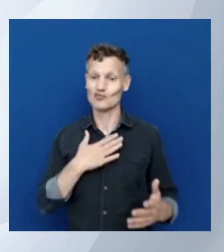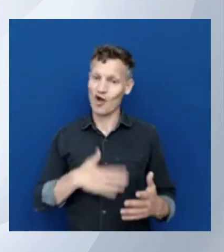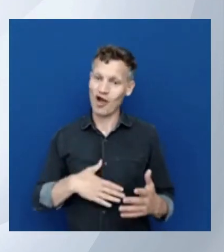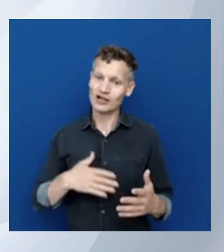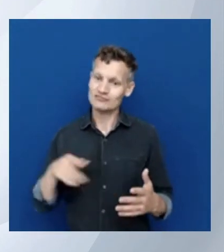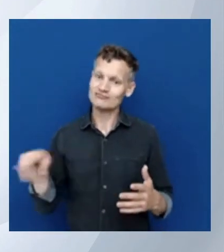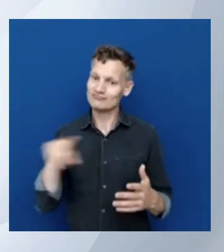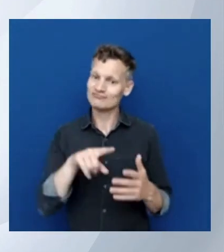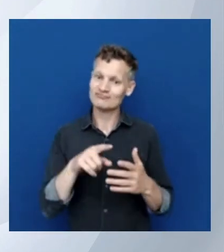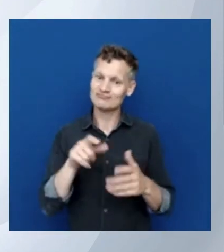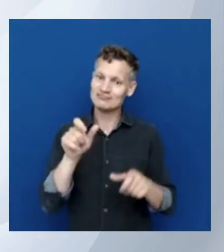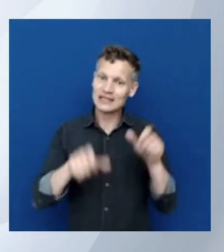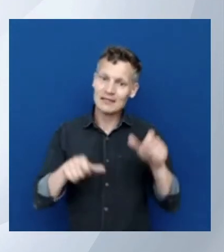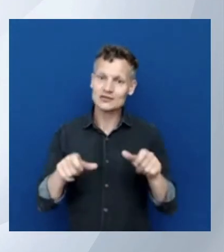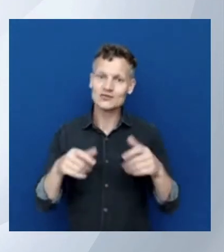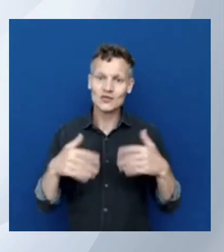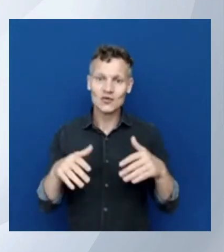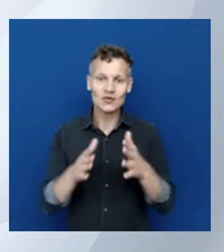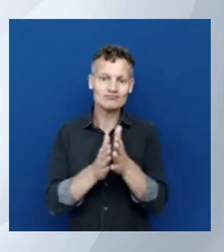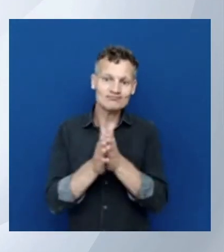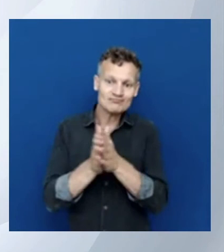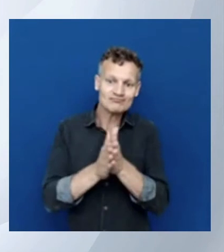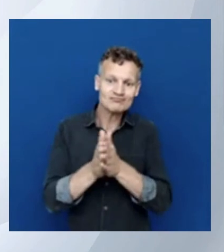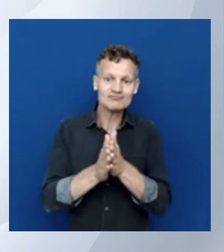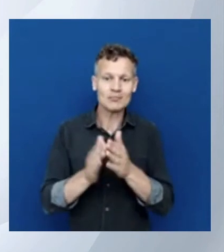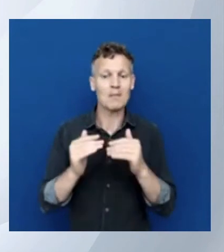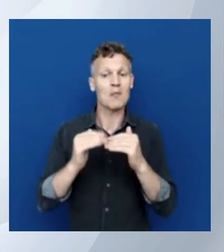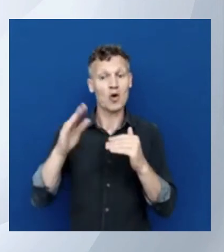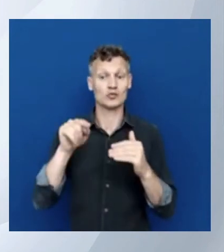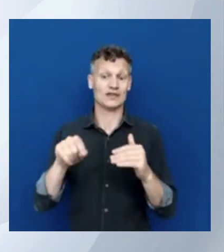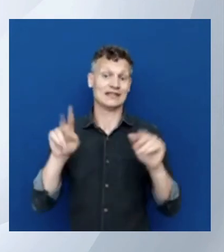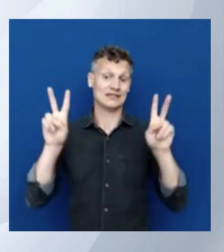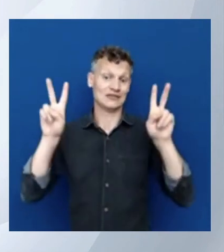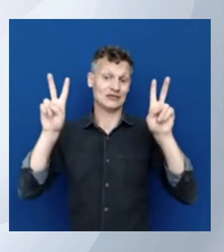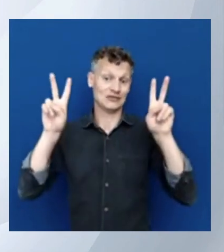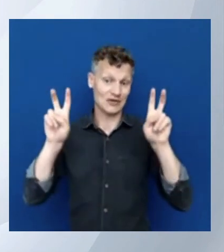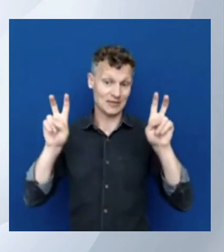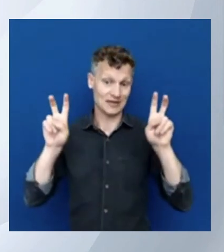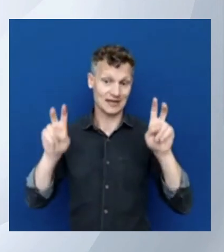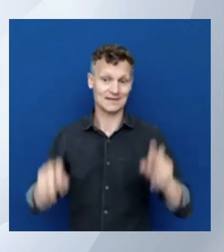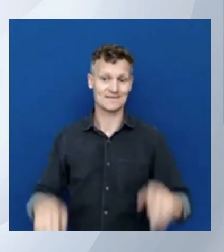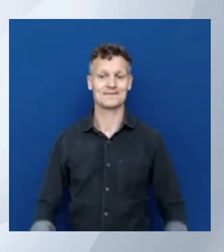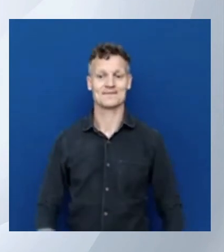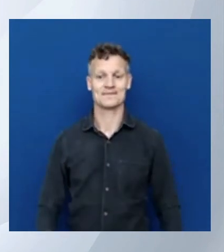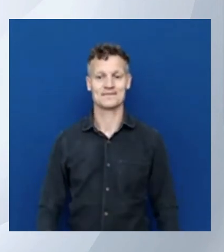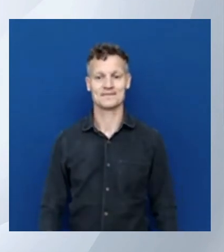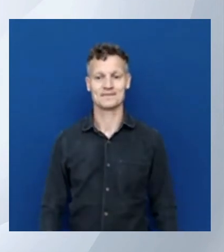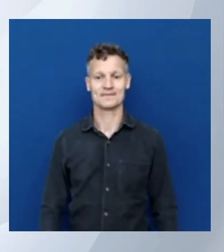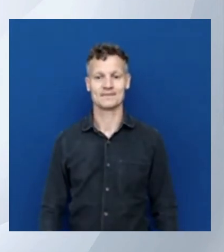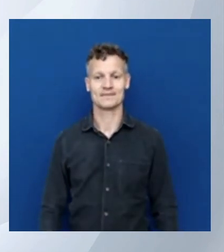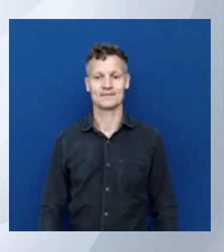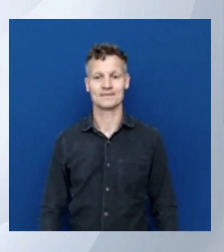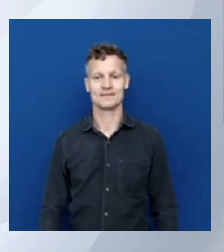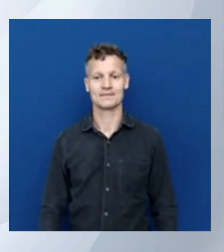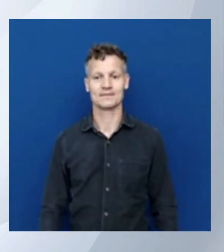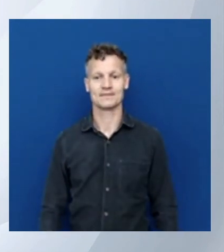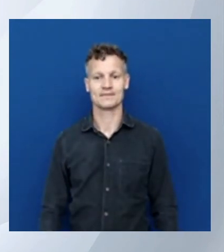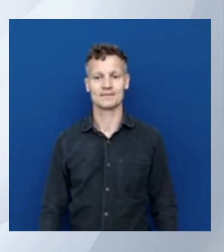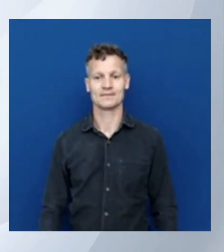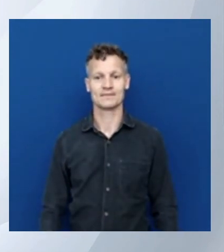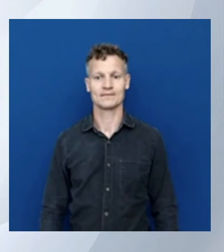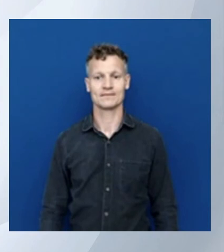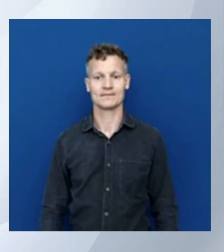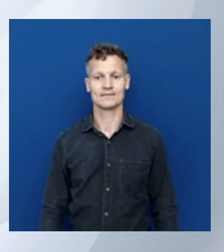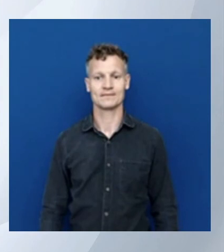dive more into this topic. So if you want to get started with this,